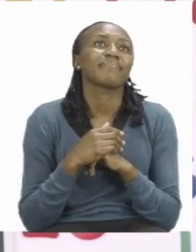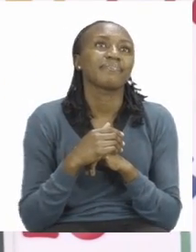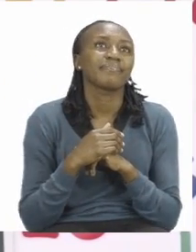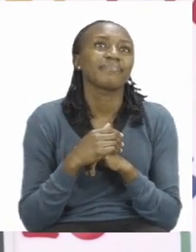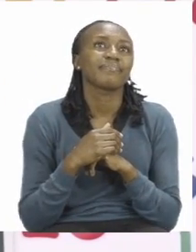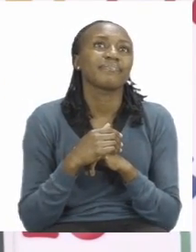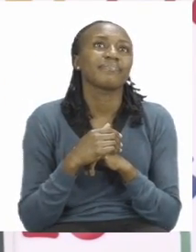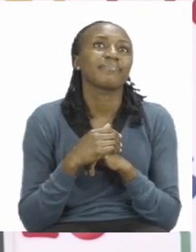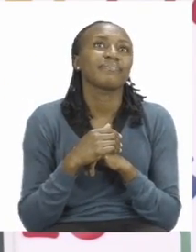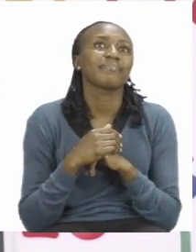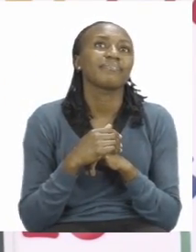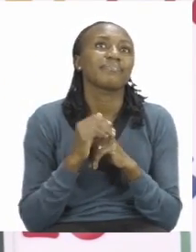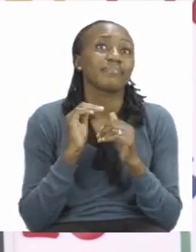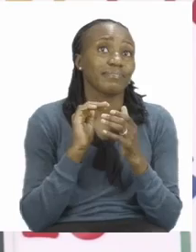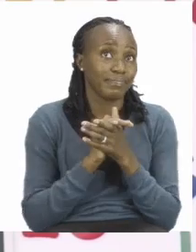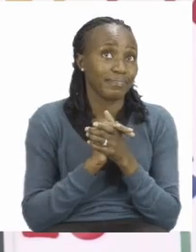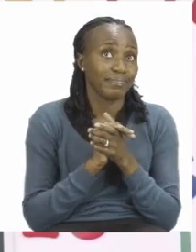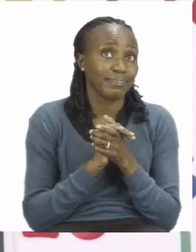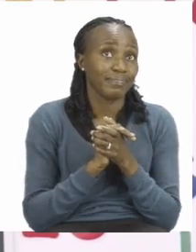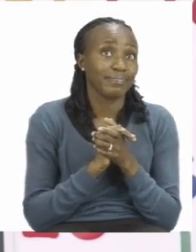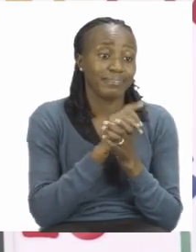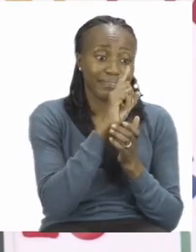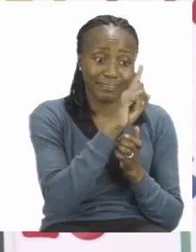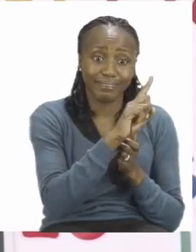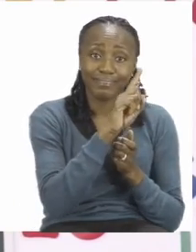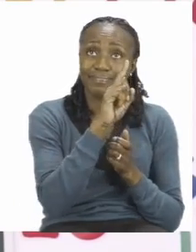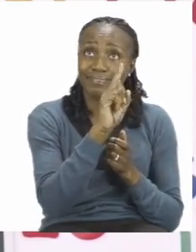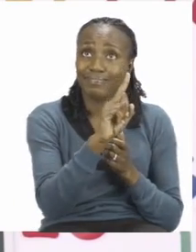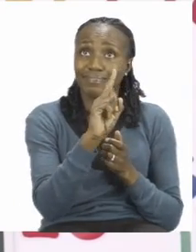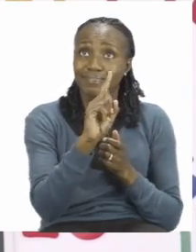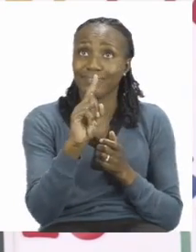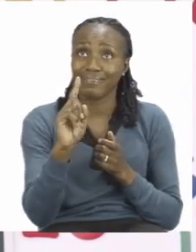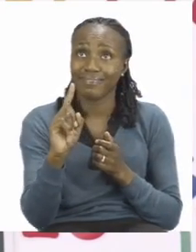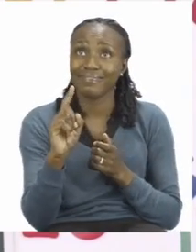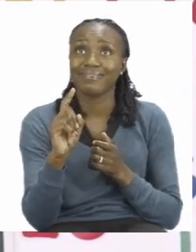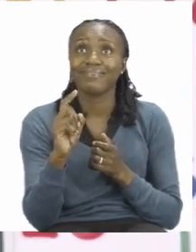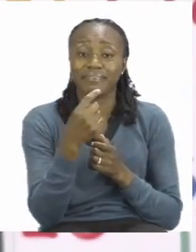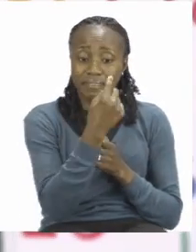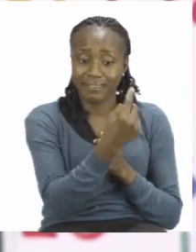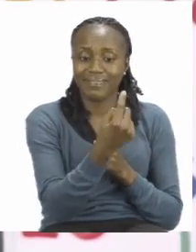that each friend gets 3